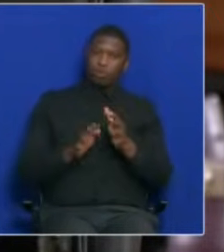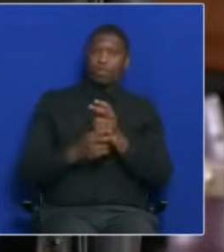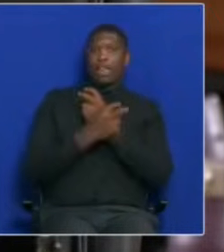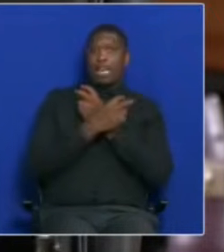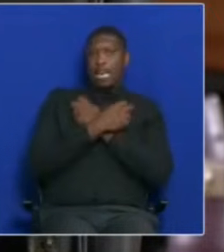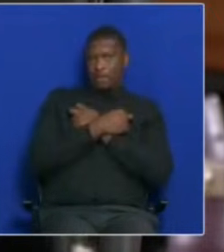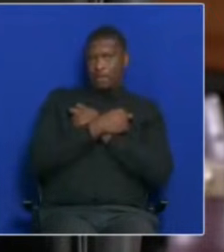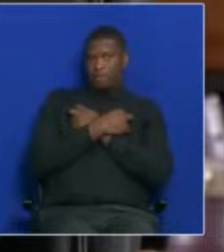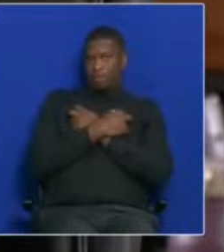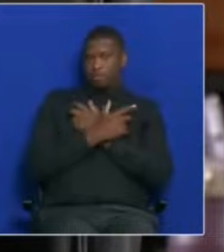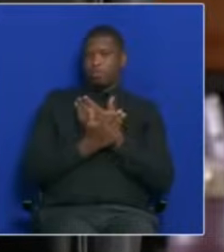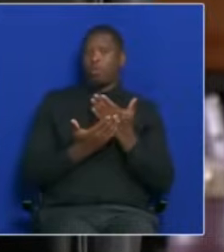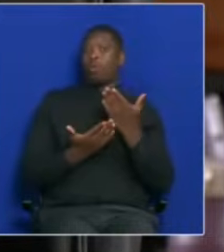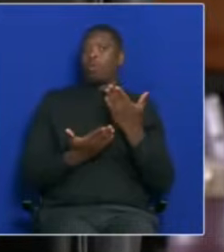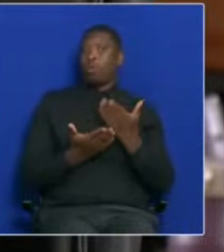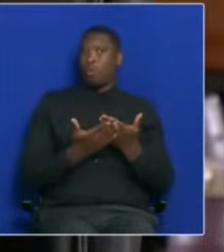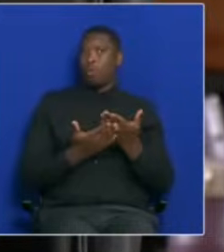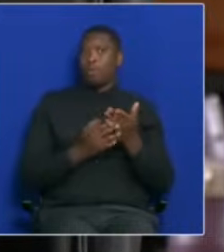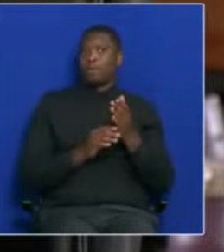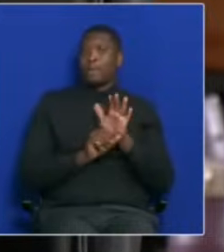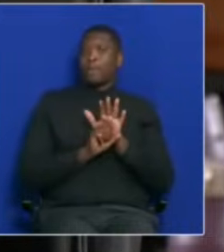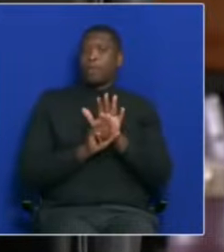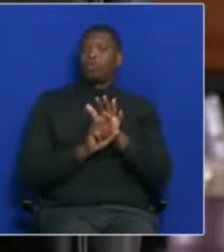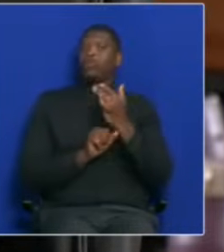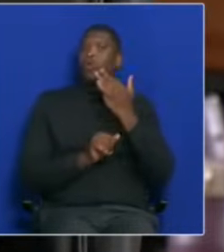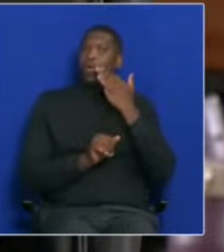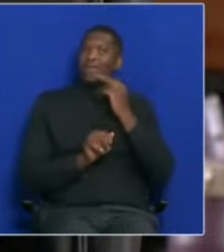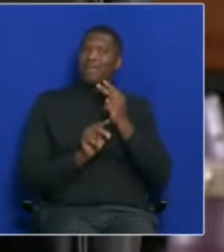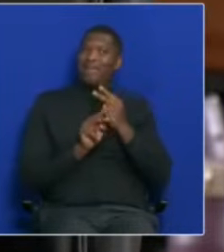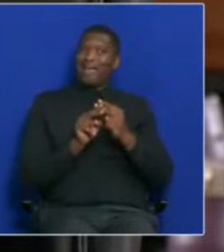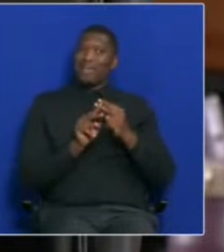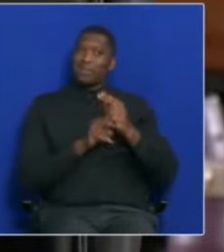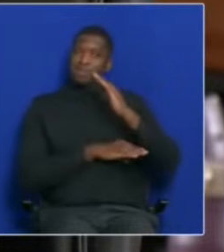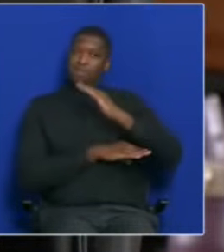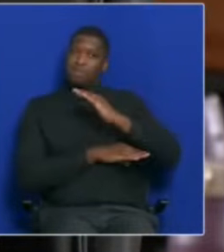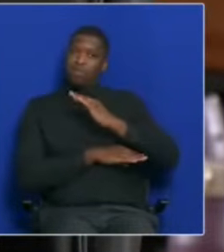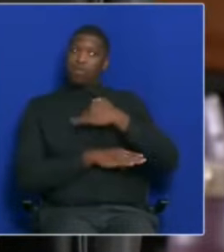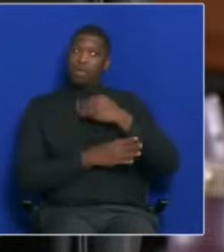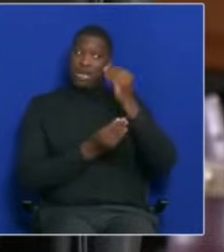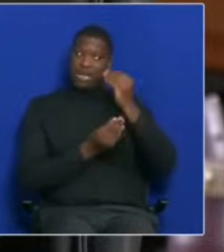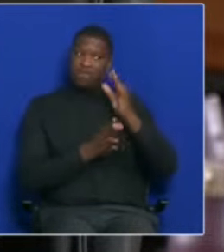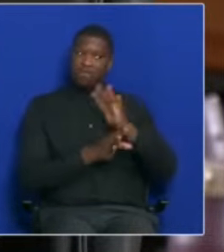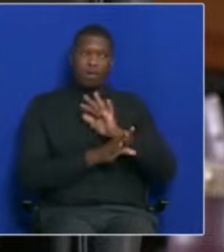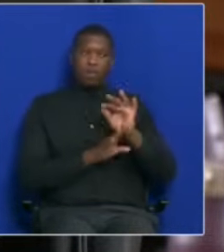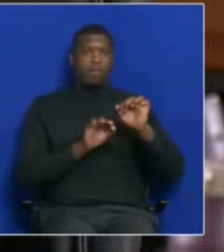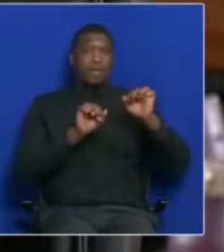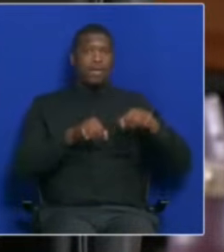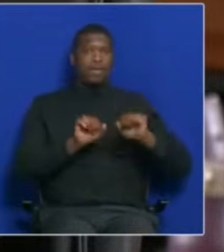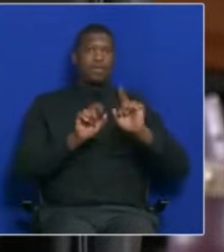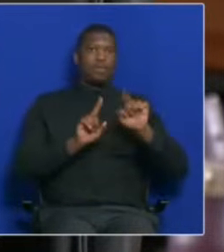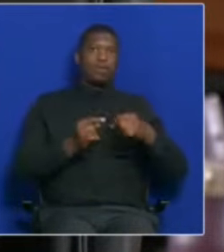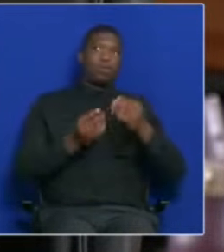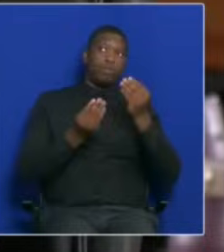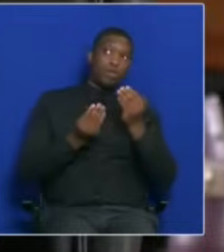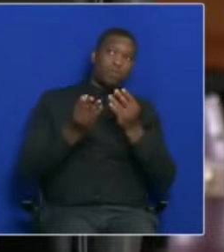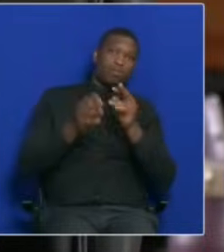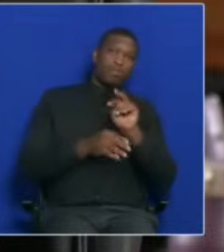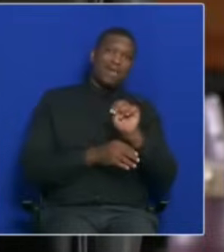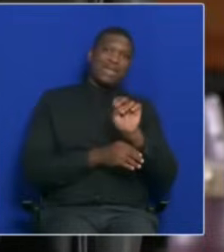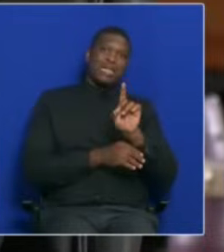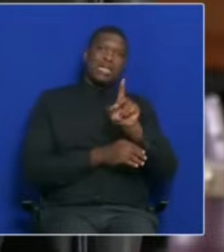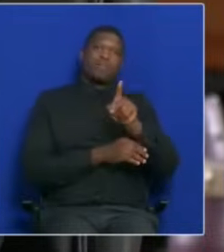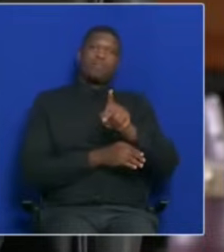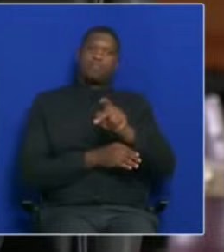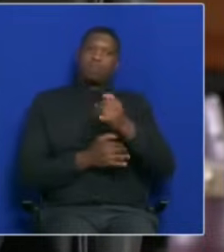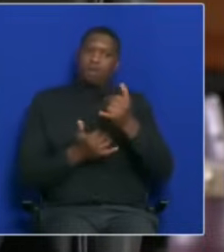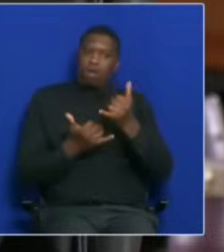for this afternoon. I let him know that I don't agree. I cannot tell the NDPP today that we are